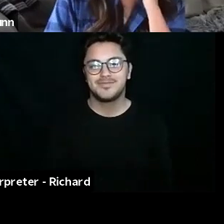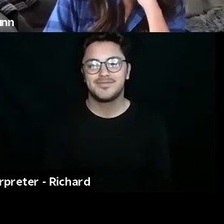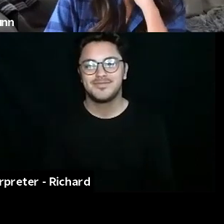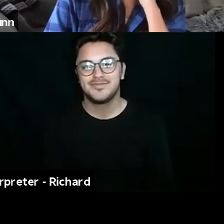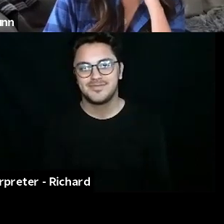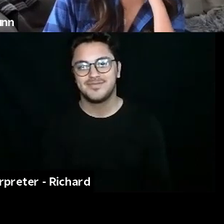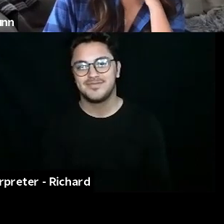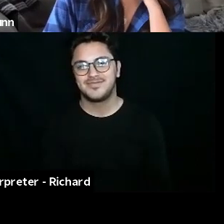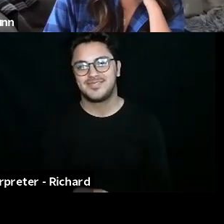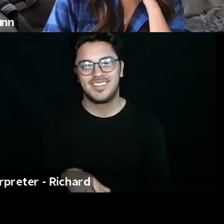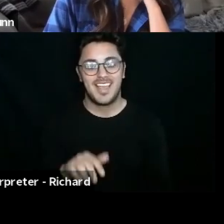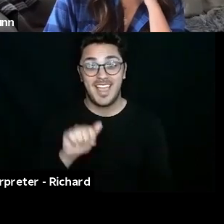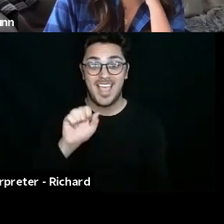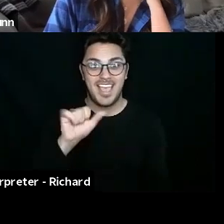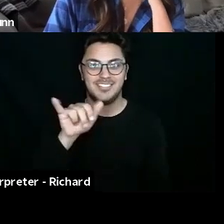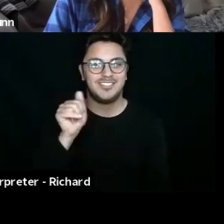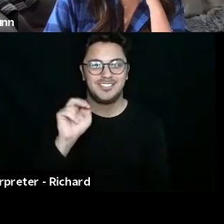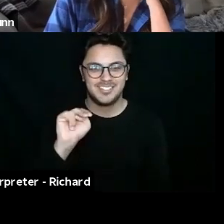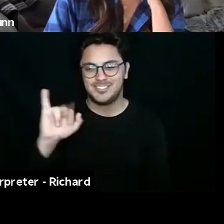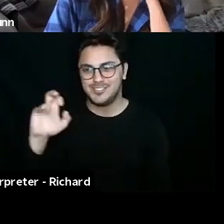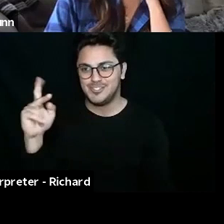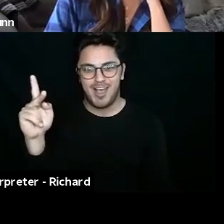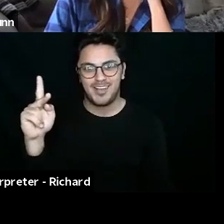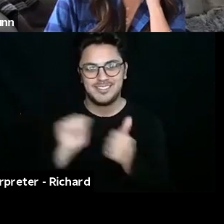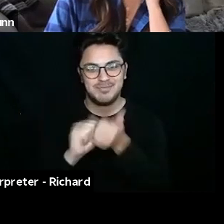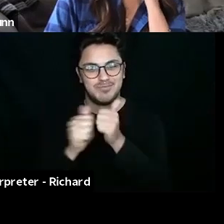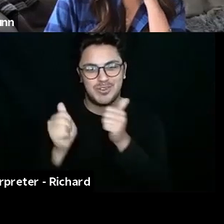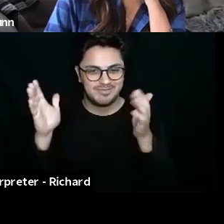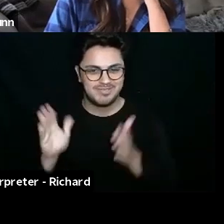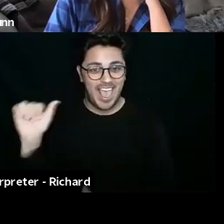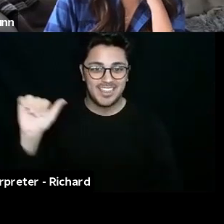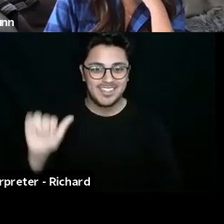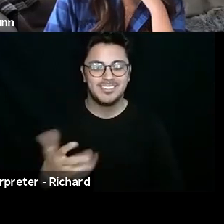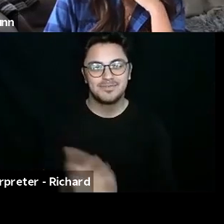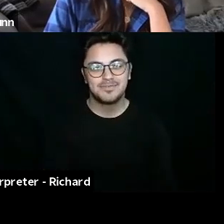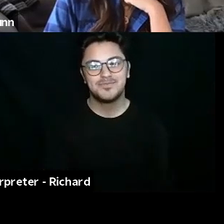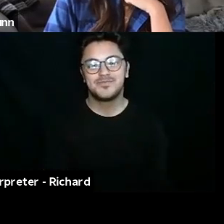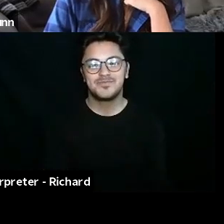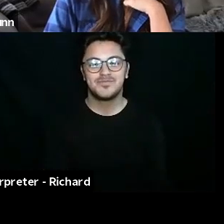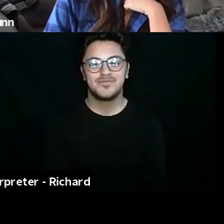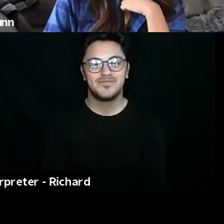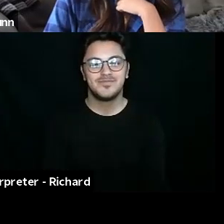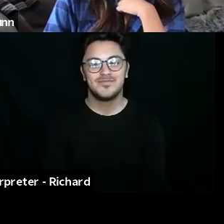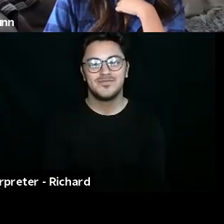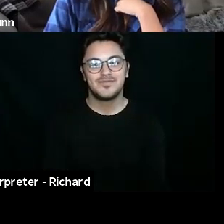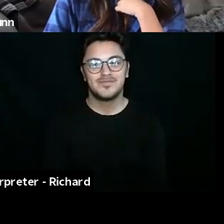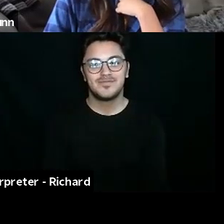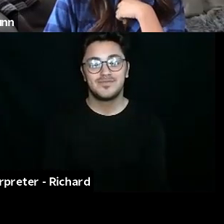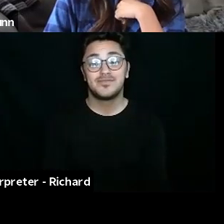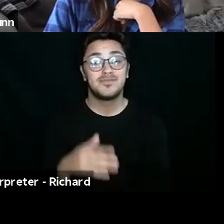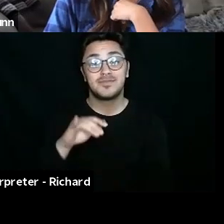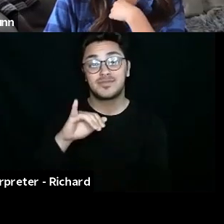excited. Asian jocks go. Yes. Right? And A, Asian male jocks go. B, you know,